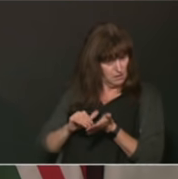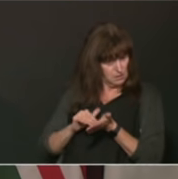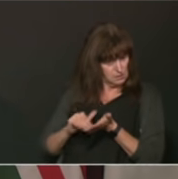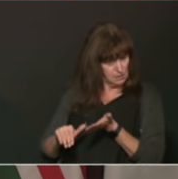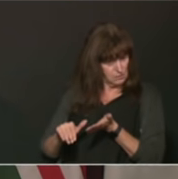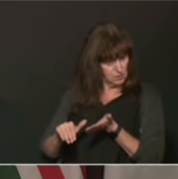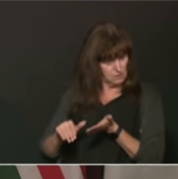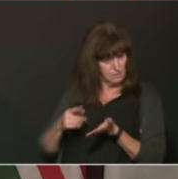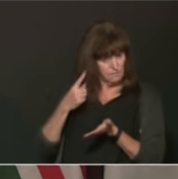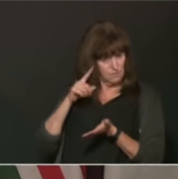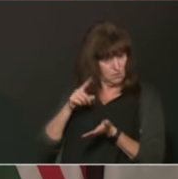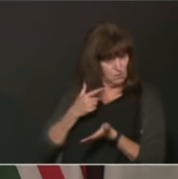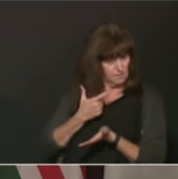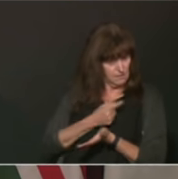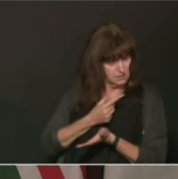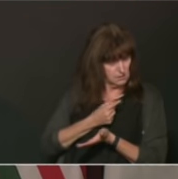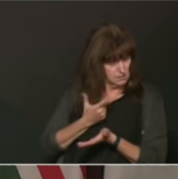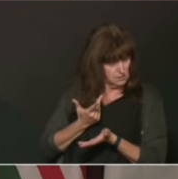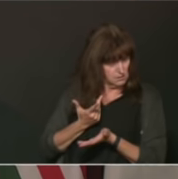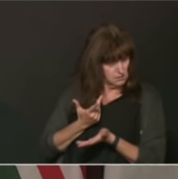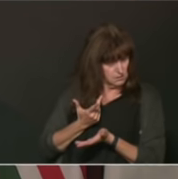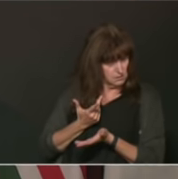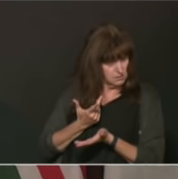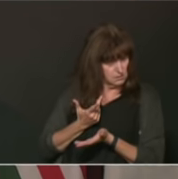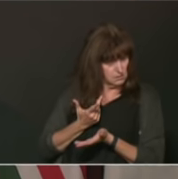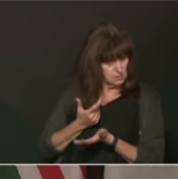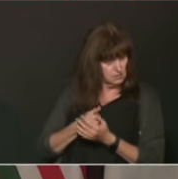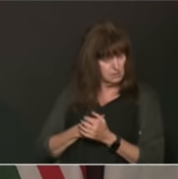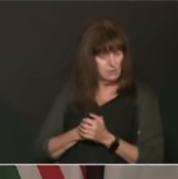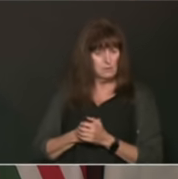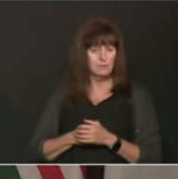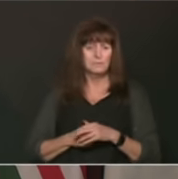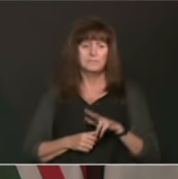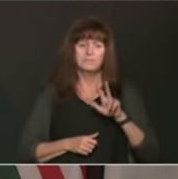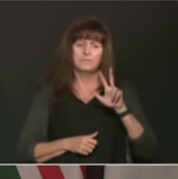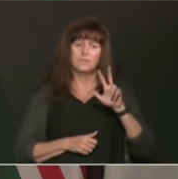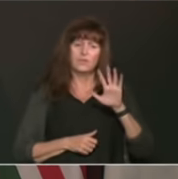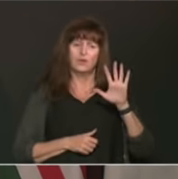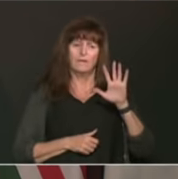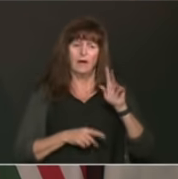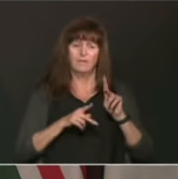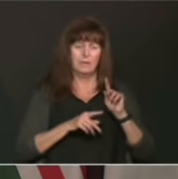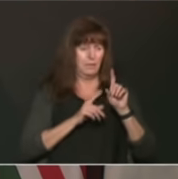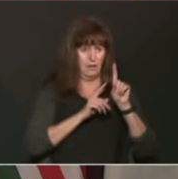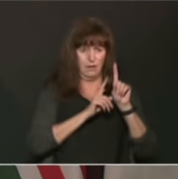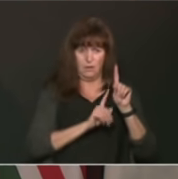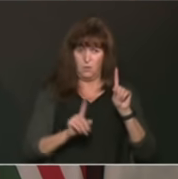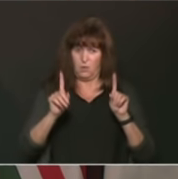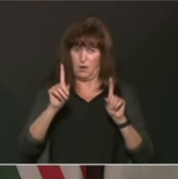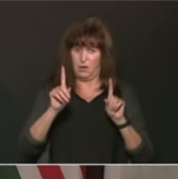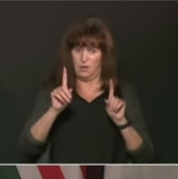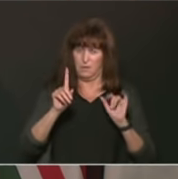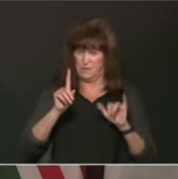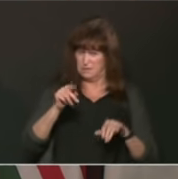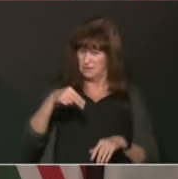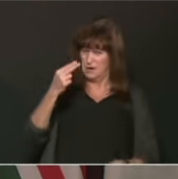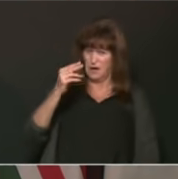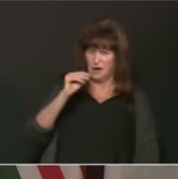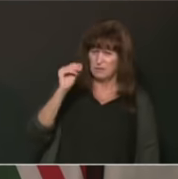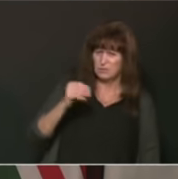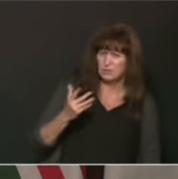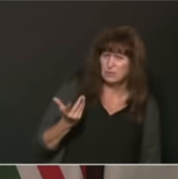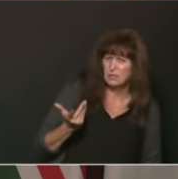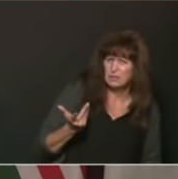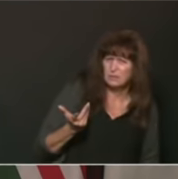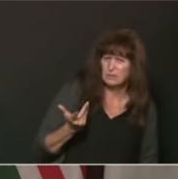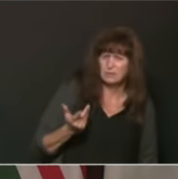that is a high rate, 1 in 35. No, I have no concerns at present. I just have to applaud the legislature from